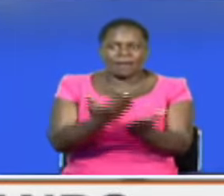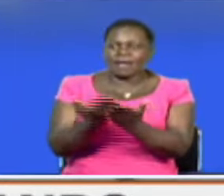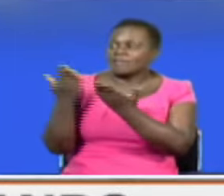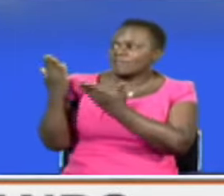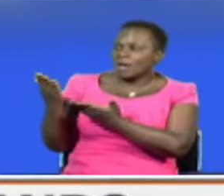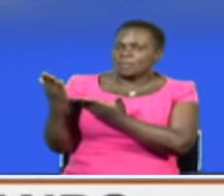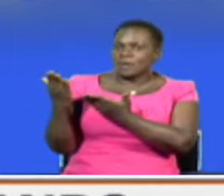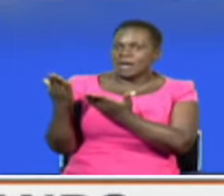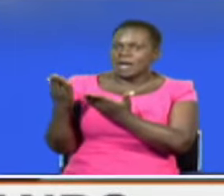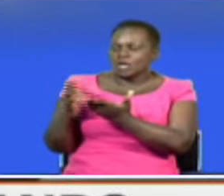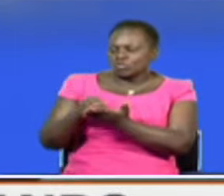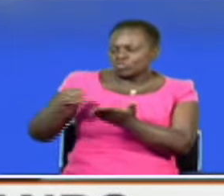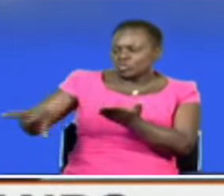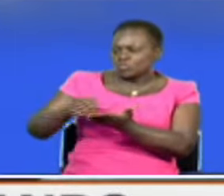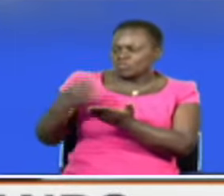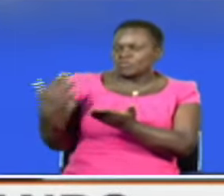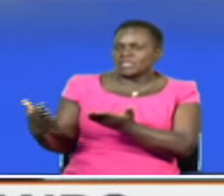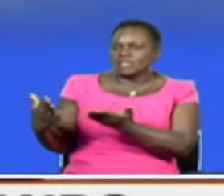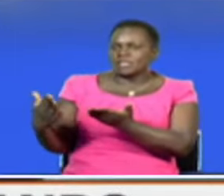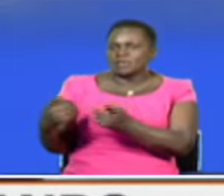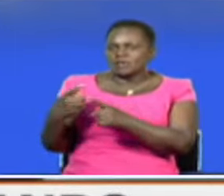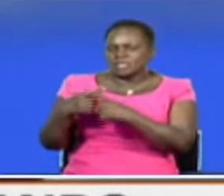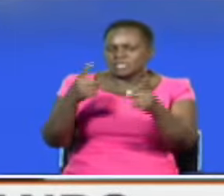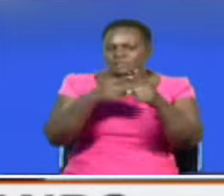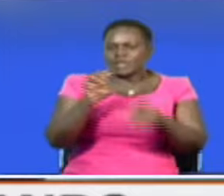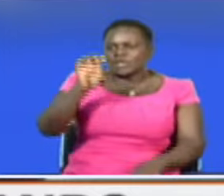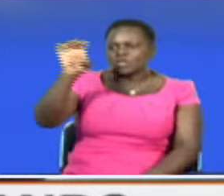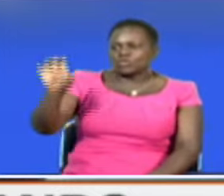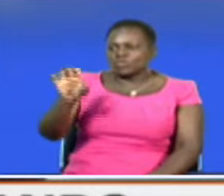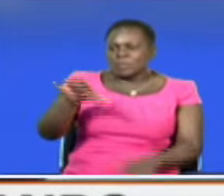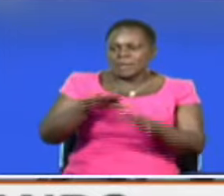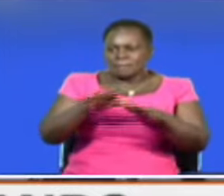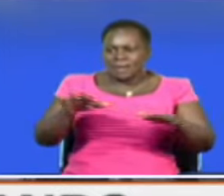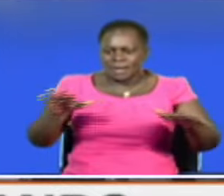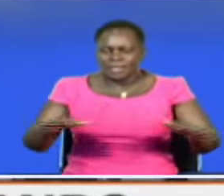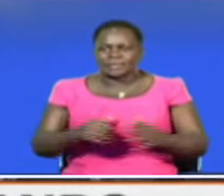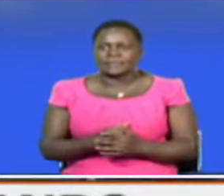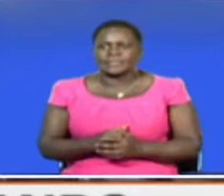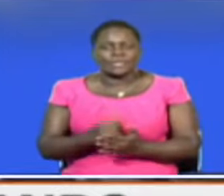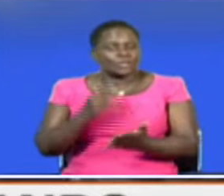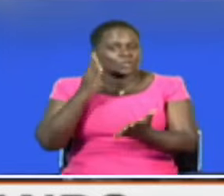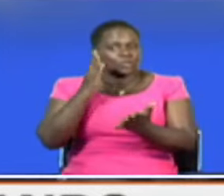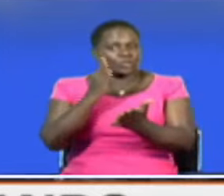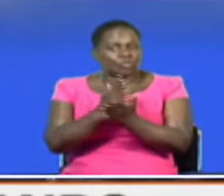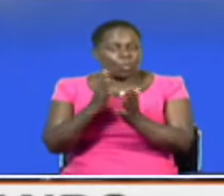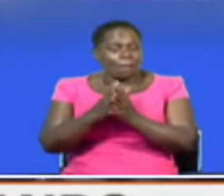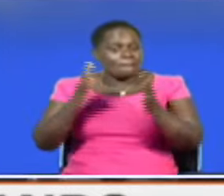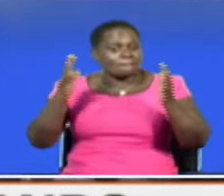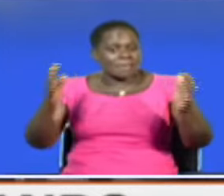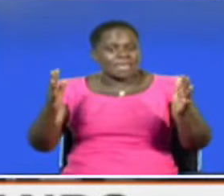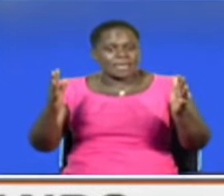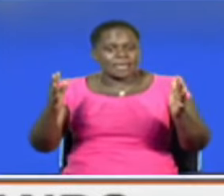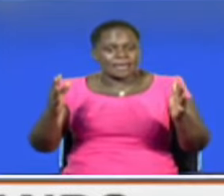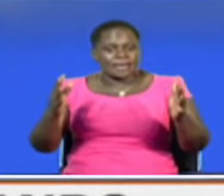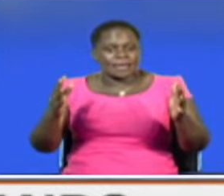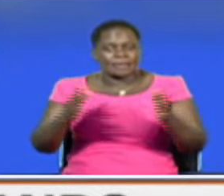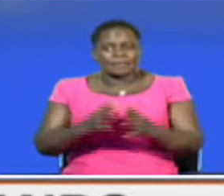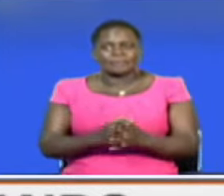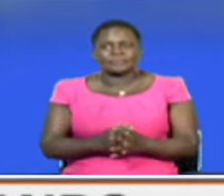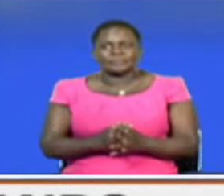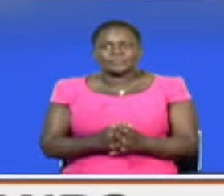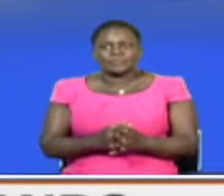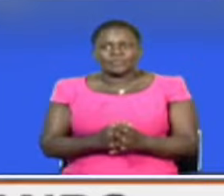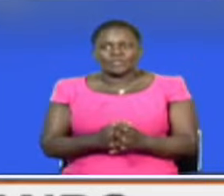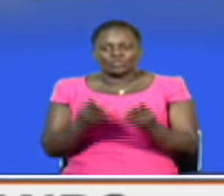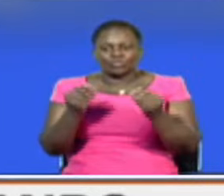to discharge their contents bound for various European markets. Despite its size, the port is expanding further in